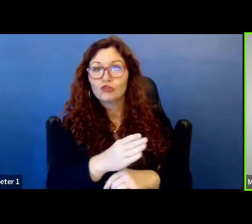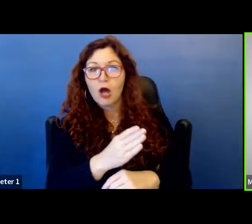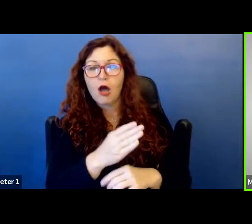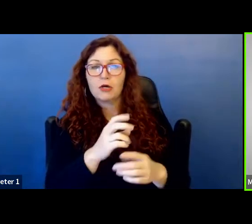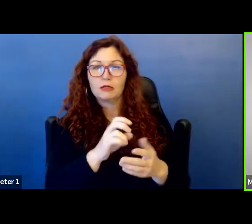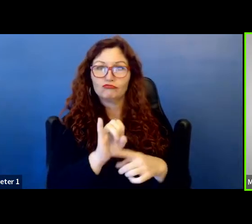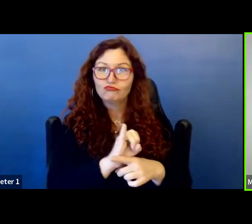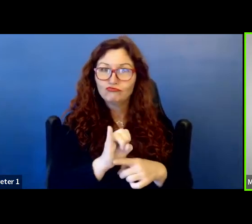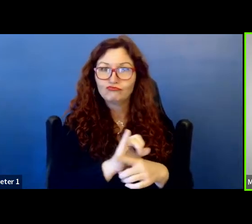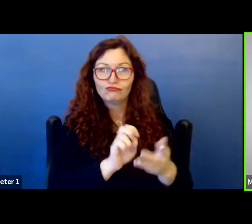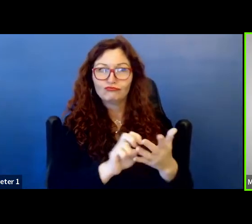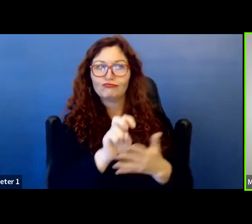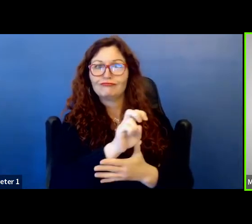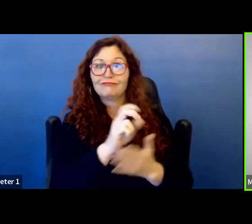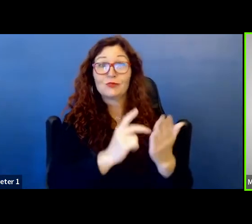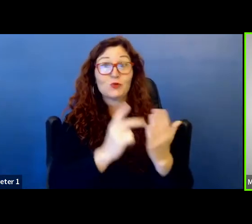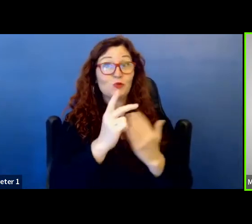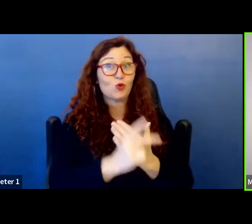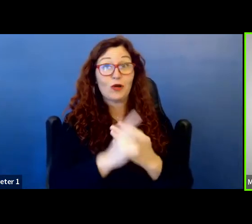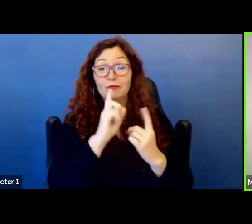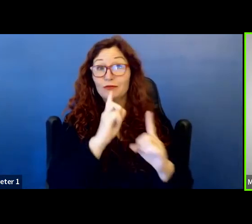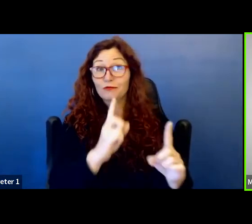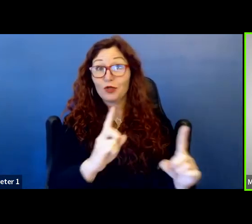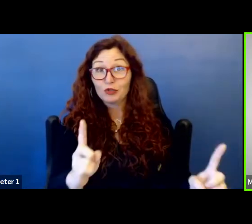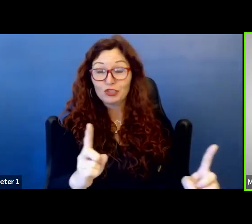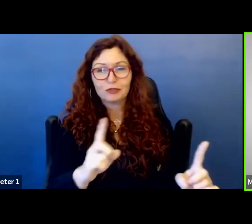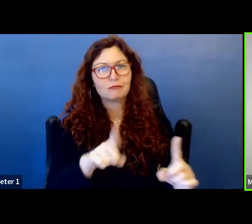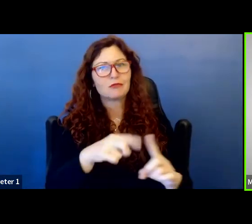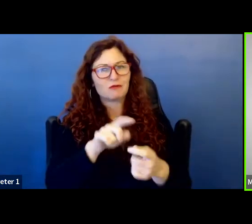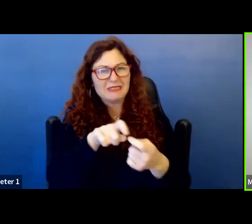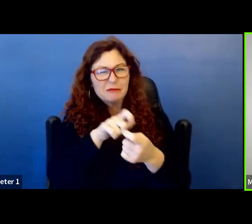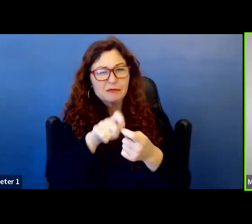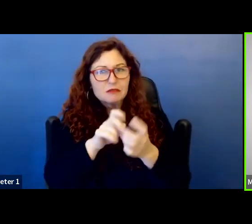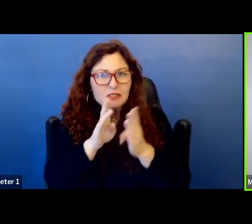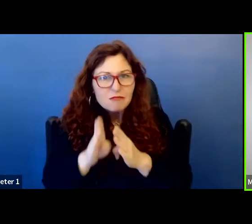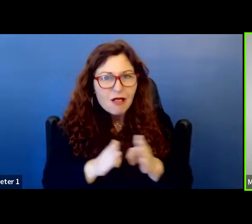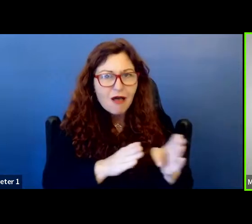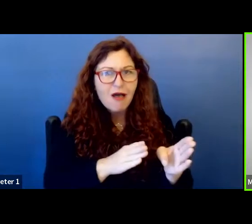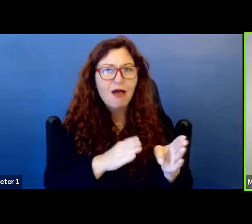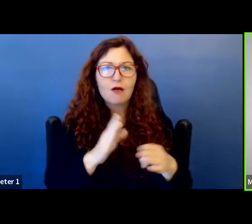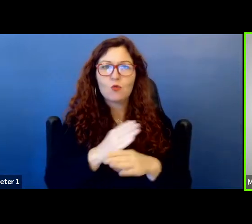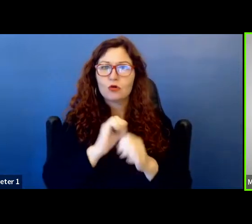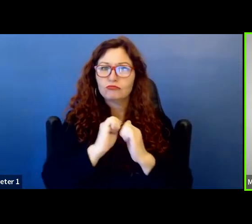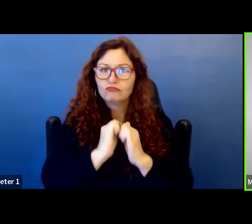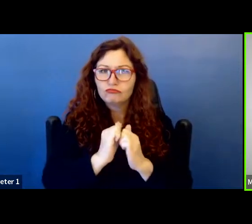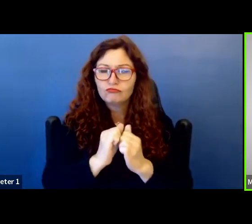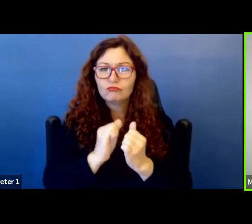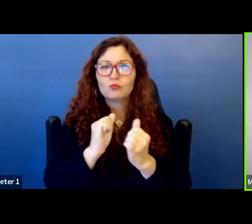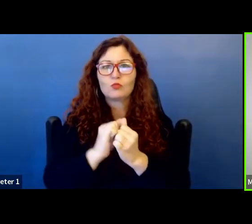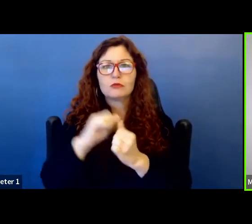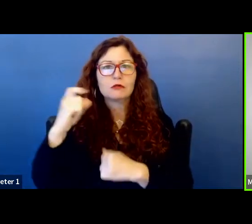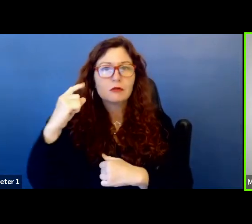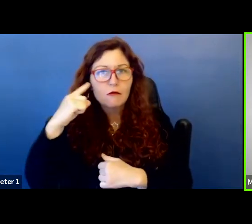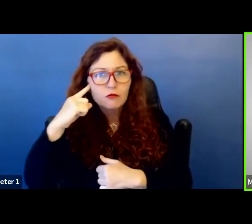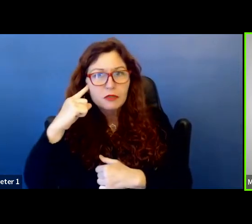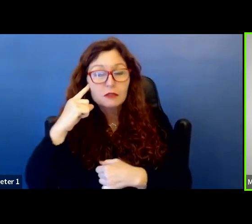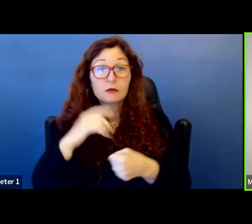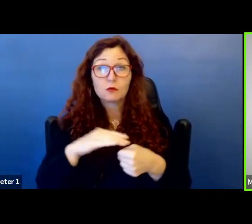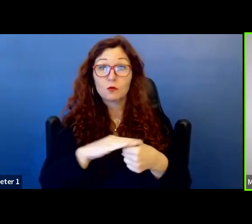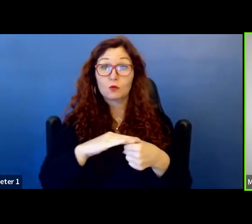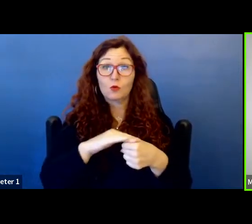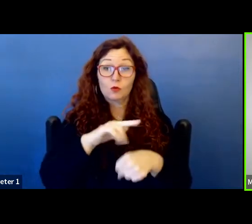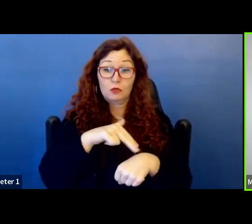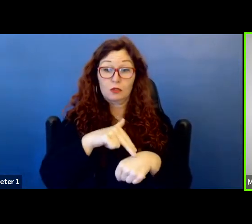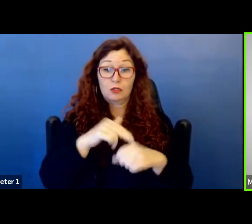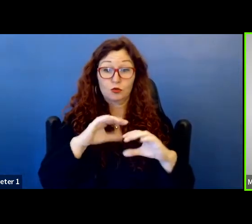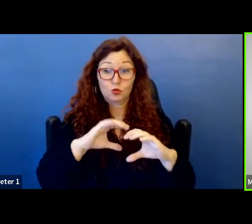due to our intentionality and partnerships with state and local government local workforce investment boards and local and national groups like youth